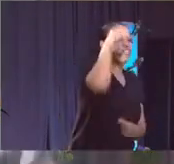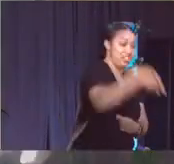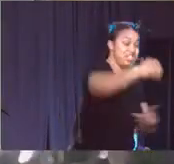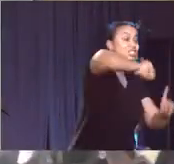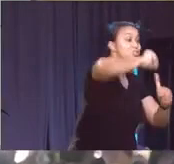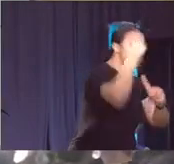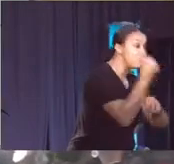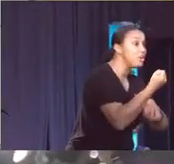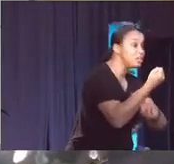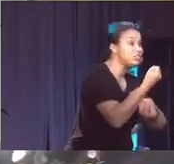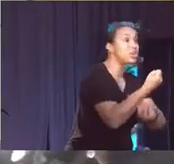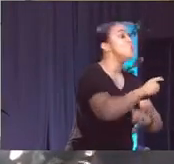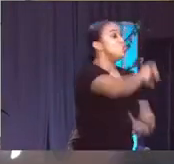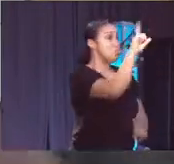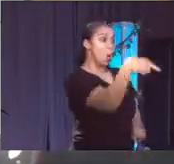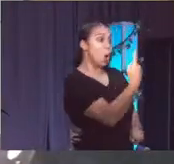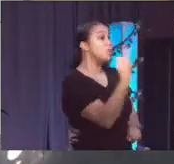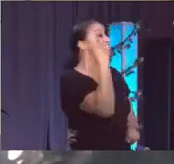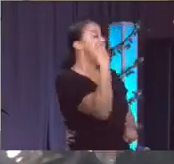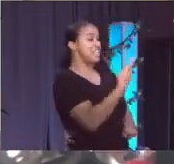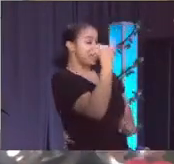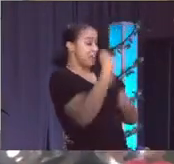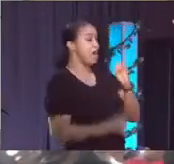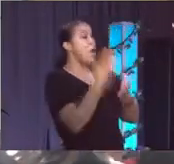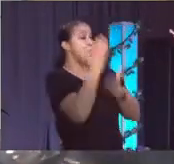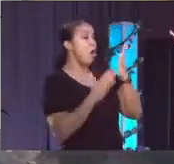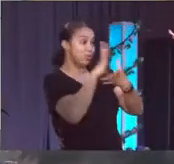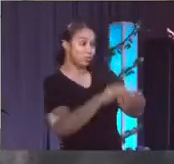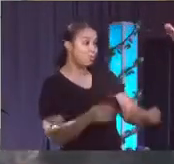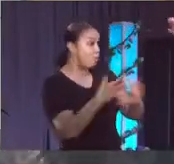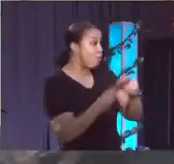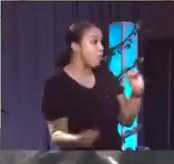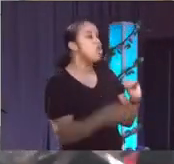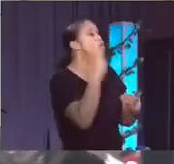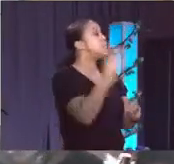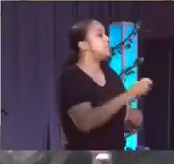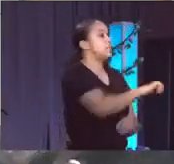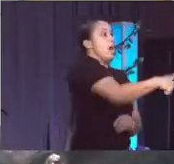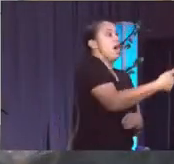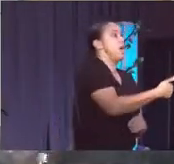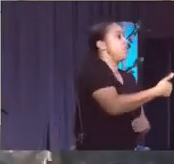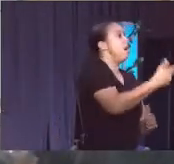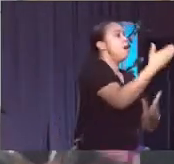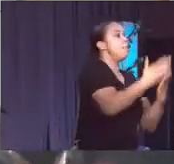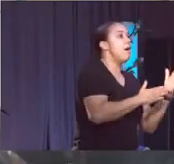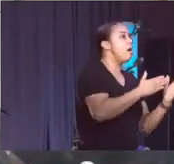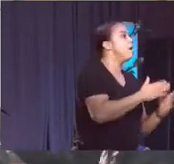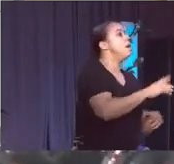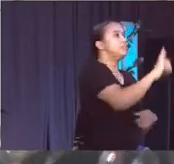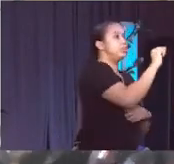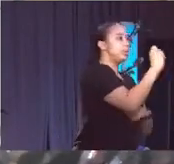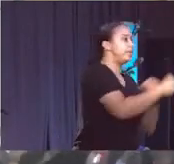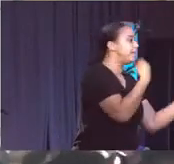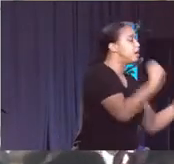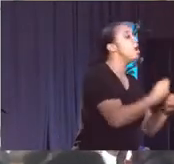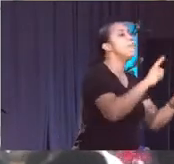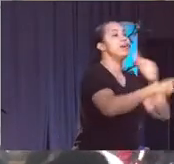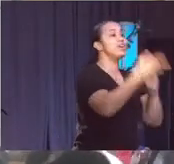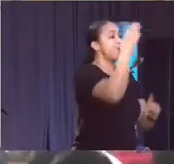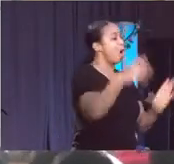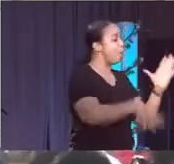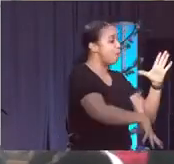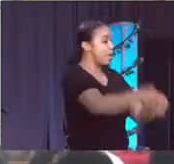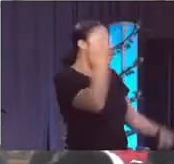situation. You only seeing the last part of the story. You didn't see the other 20 chapters, but it was God who pulled me